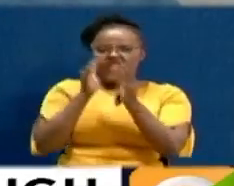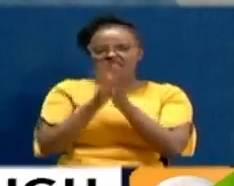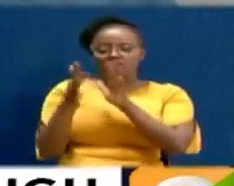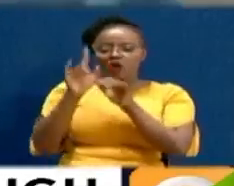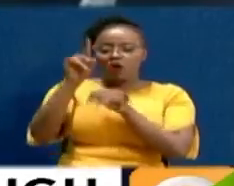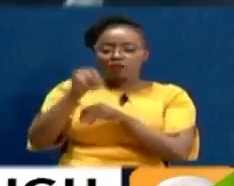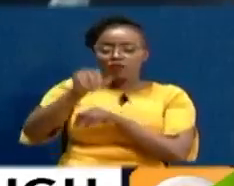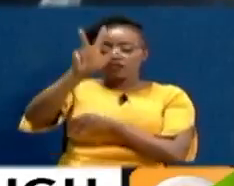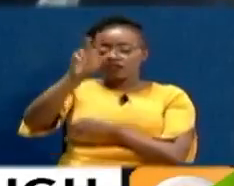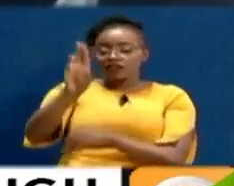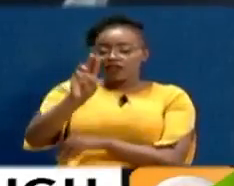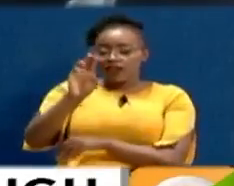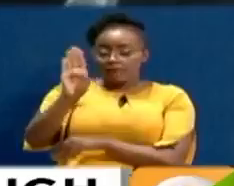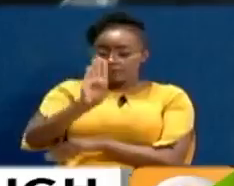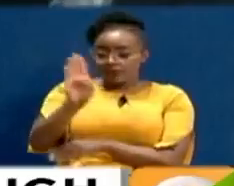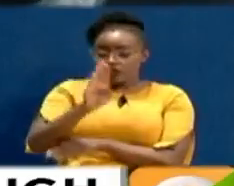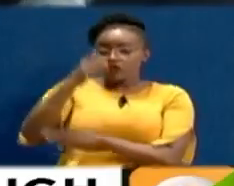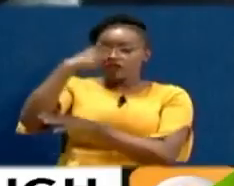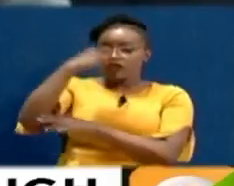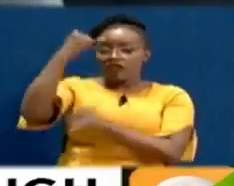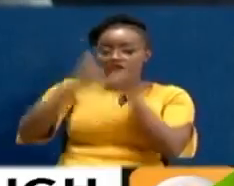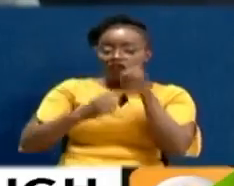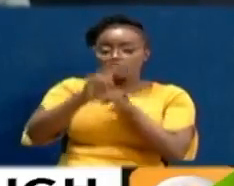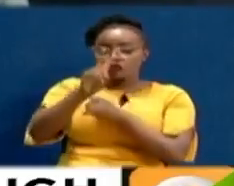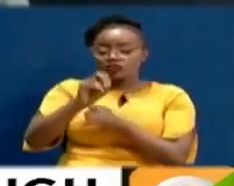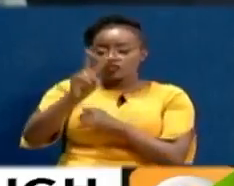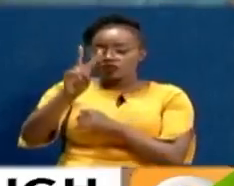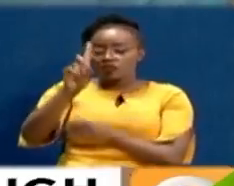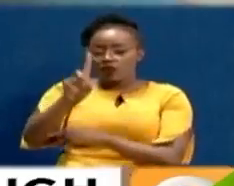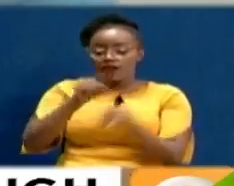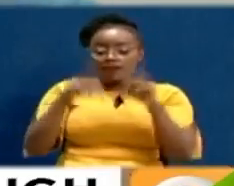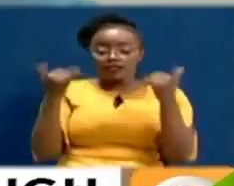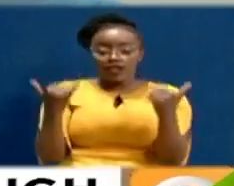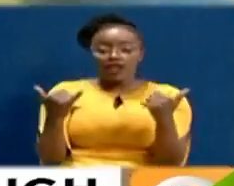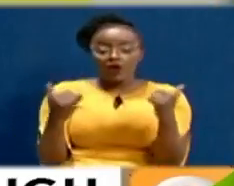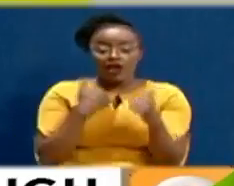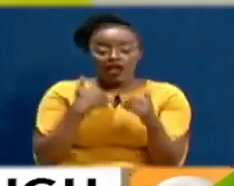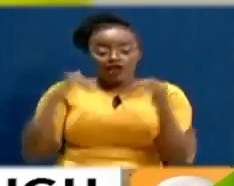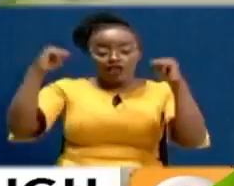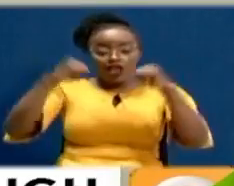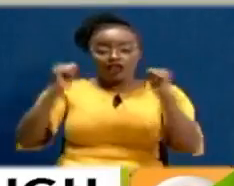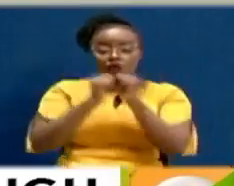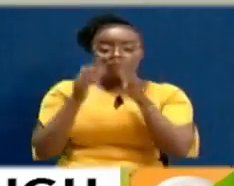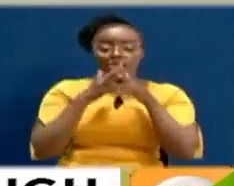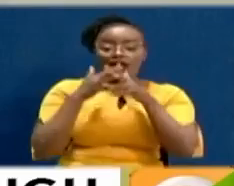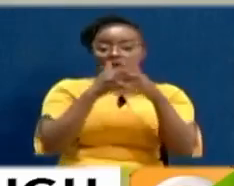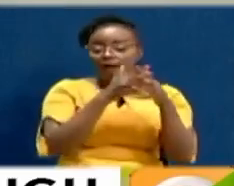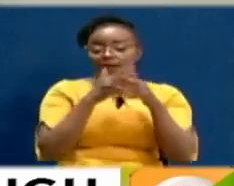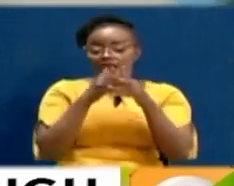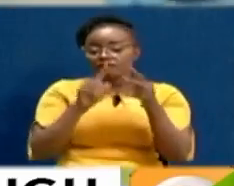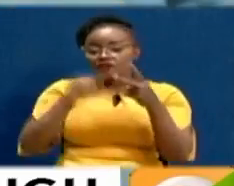around 1.3 billion doses by the end of 2021. But currently, they have agreements with the United